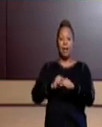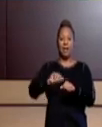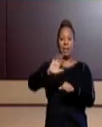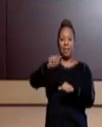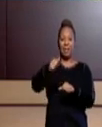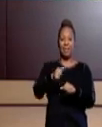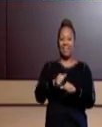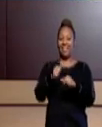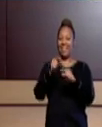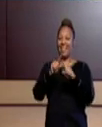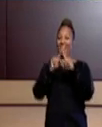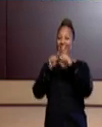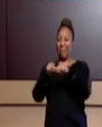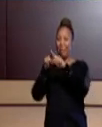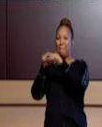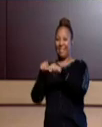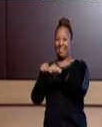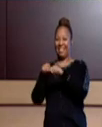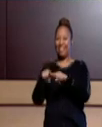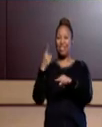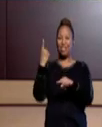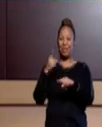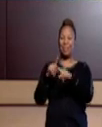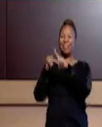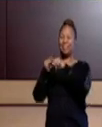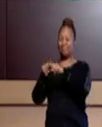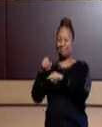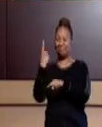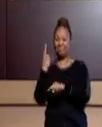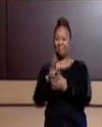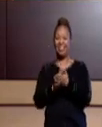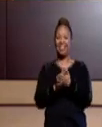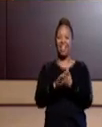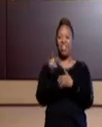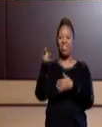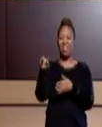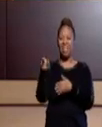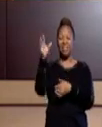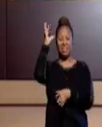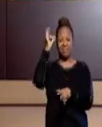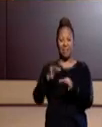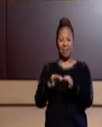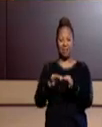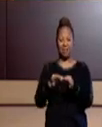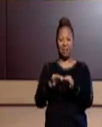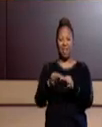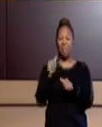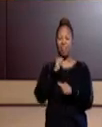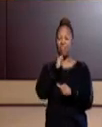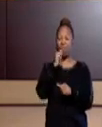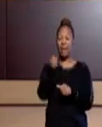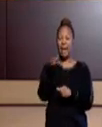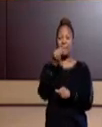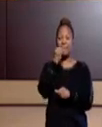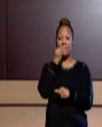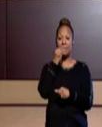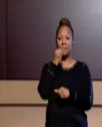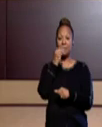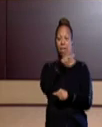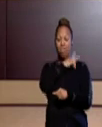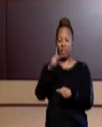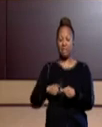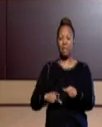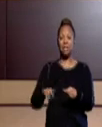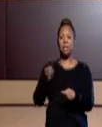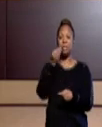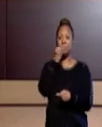Accountability. Mm. Get someone that you can be accountable to. They decided that they would not eat the king's